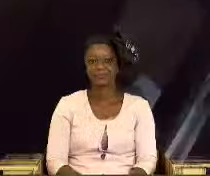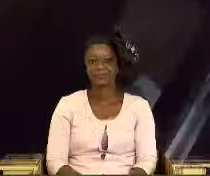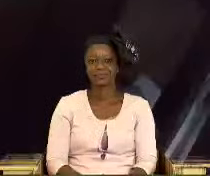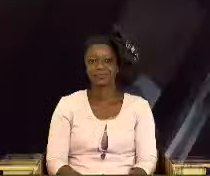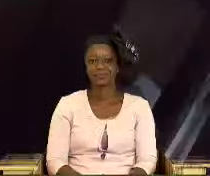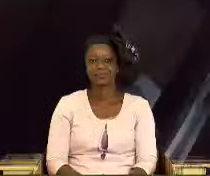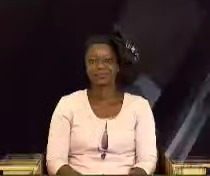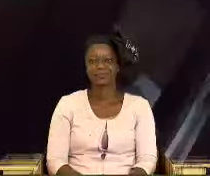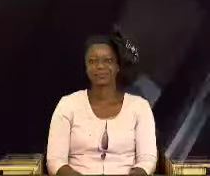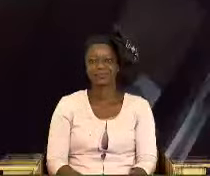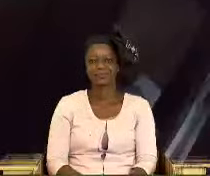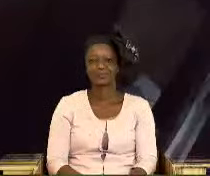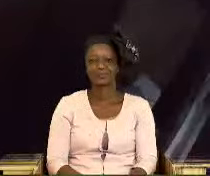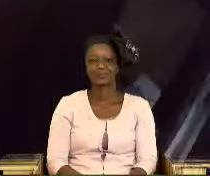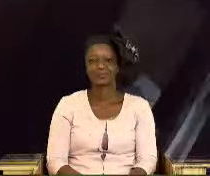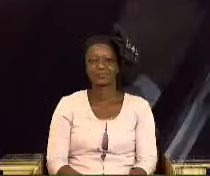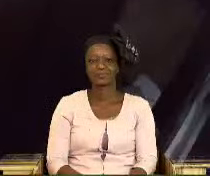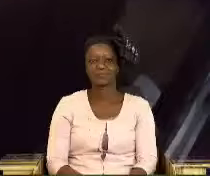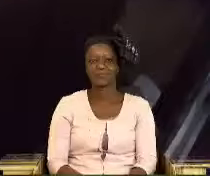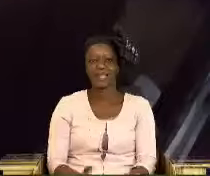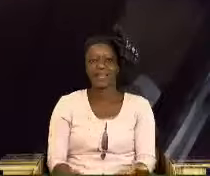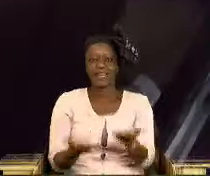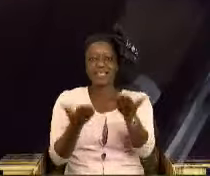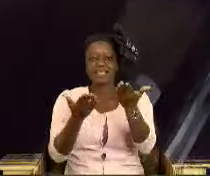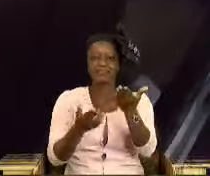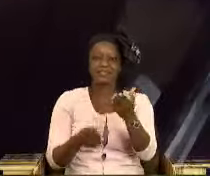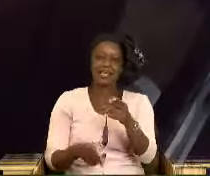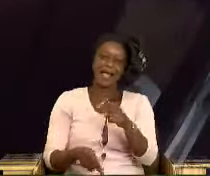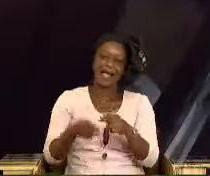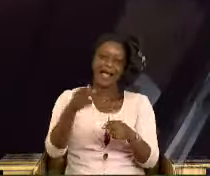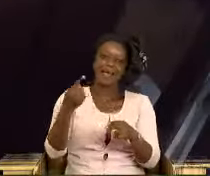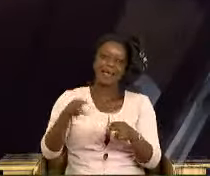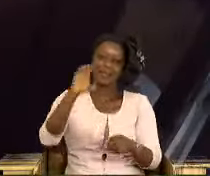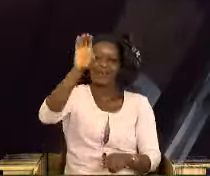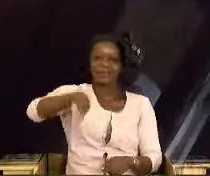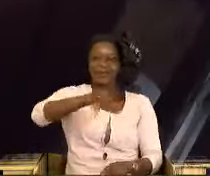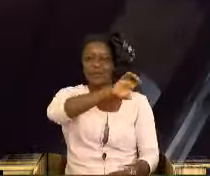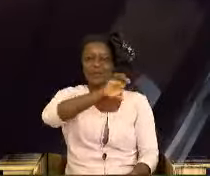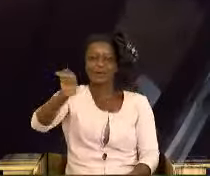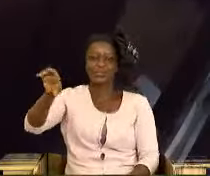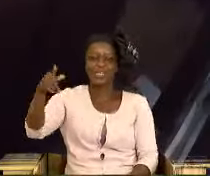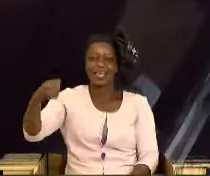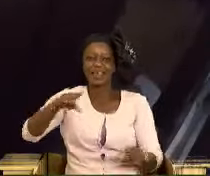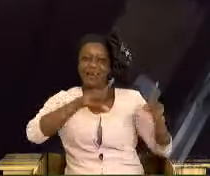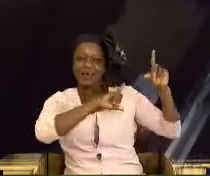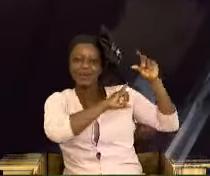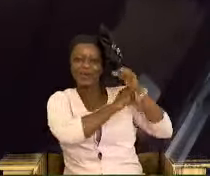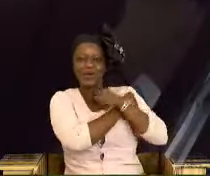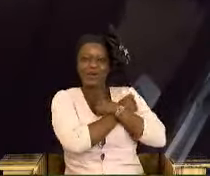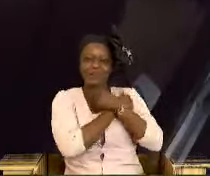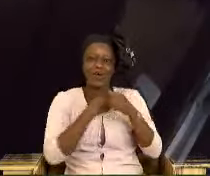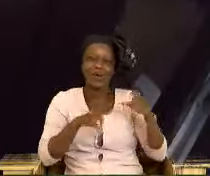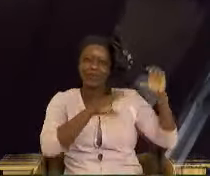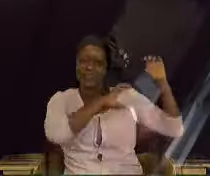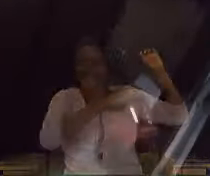okay lift at the cross the love of Christ Proclaim till all the world adore his secret